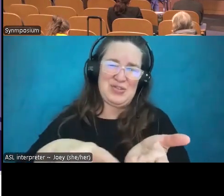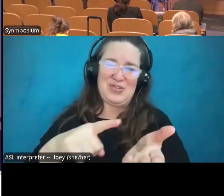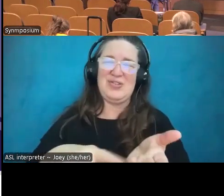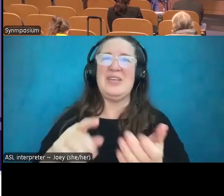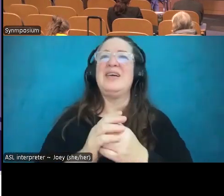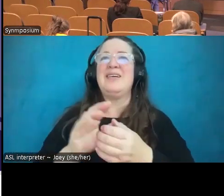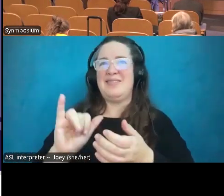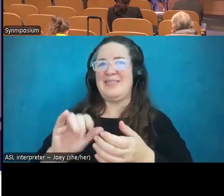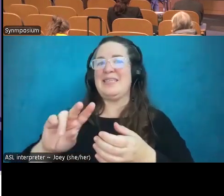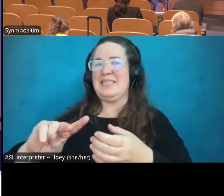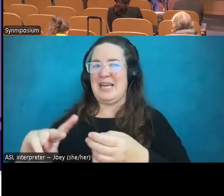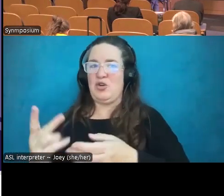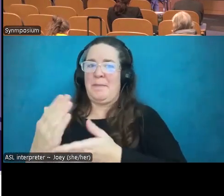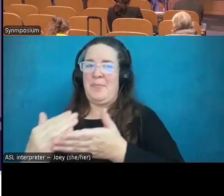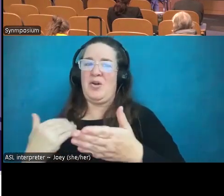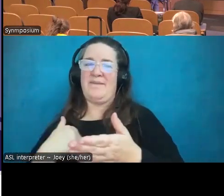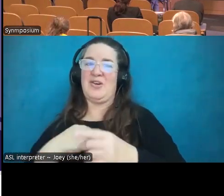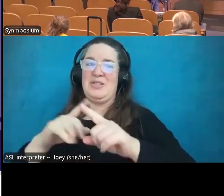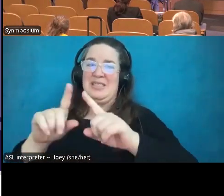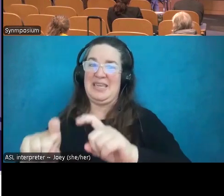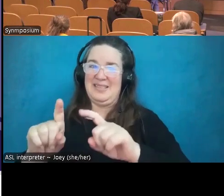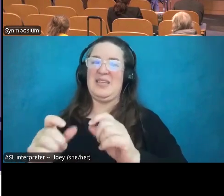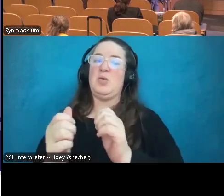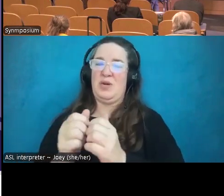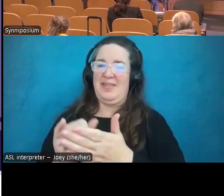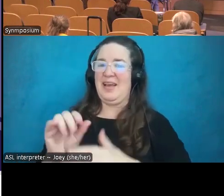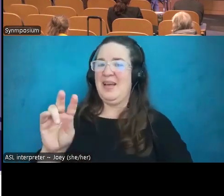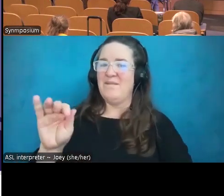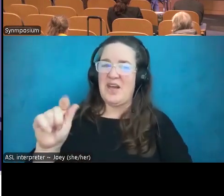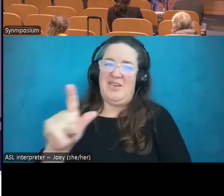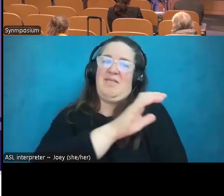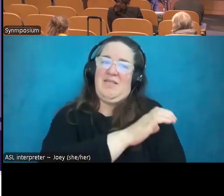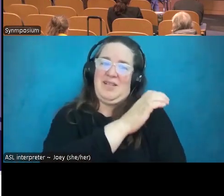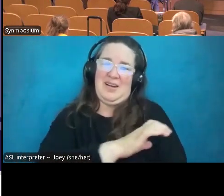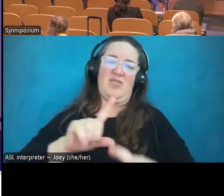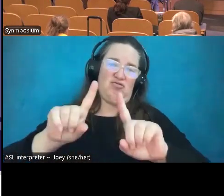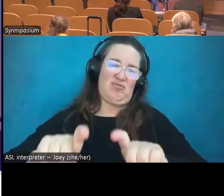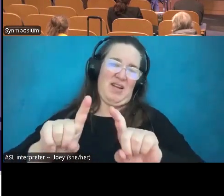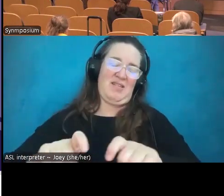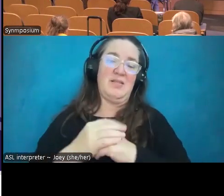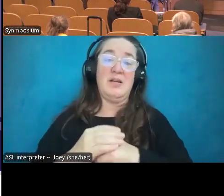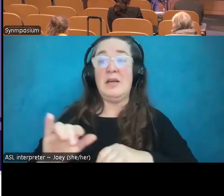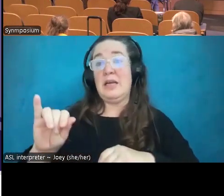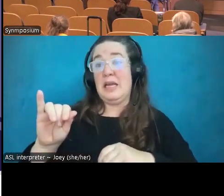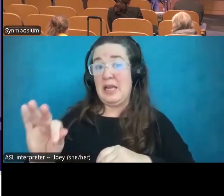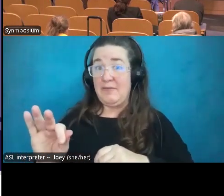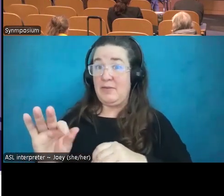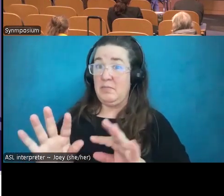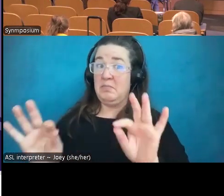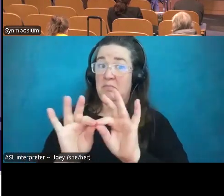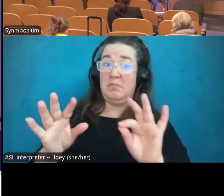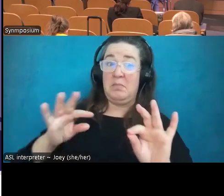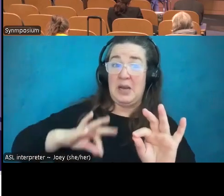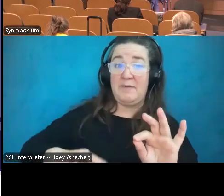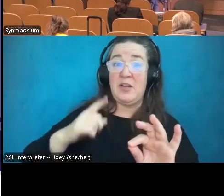trial. It is something that if we find that it's very beneficial as a biomarker, I think we might start to see